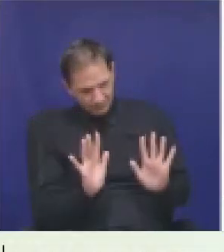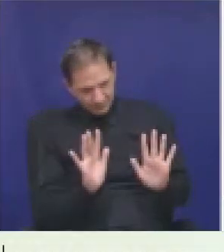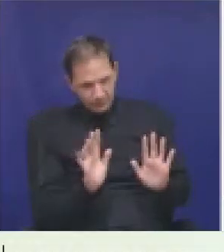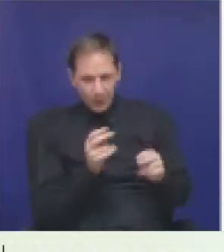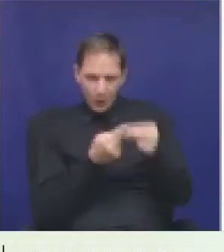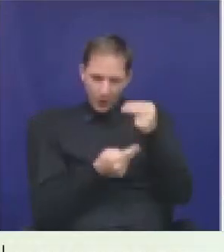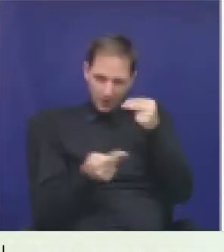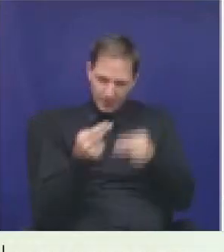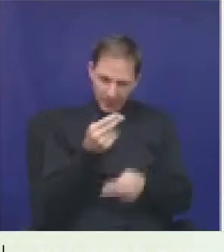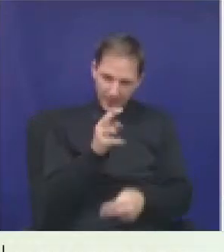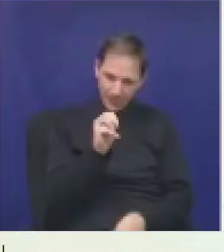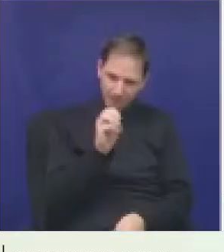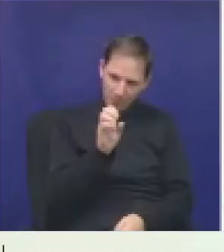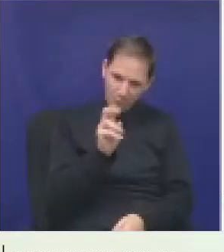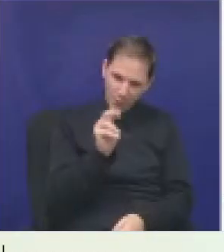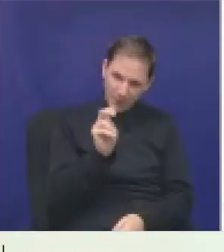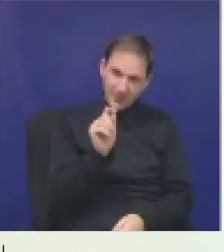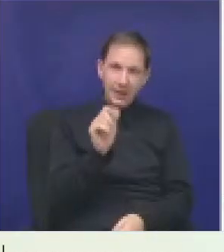later.